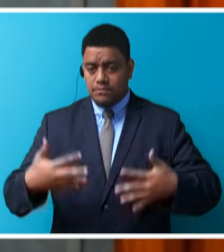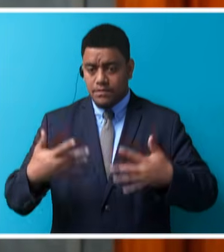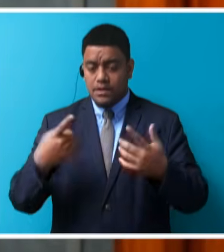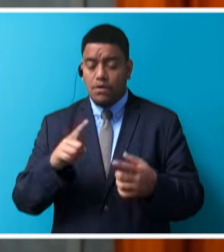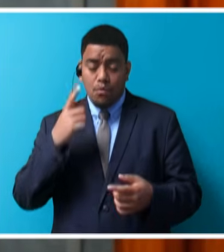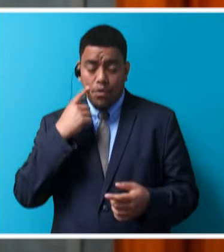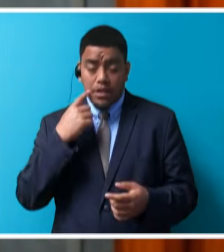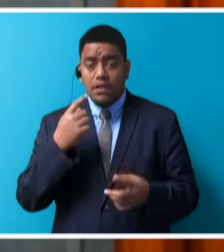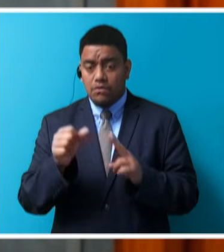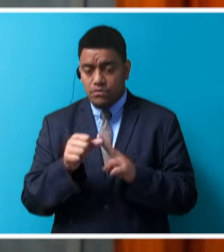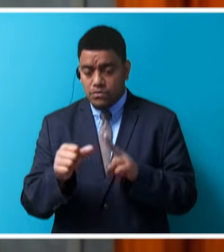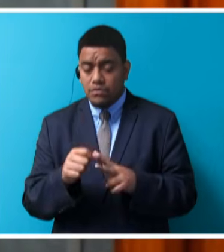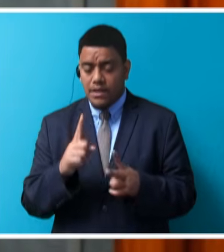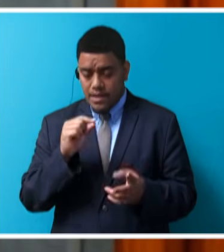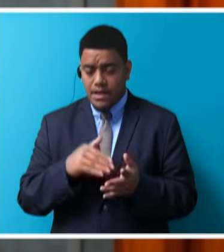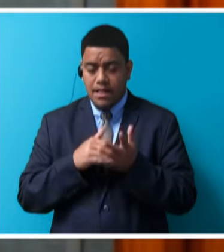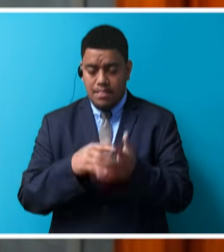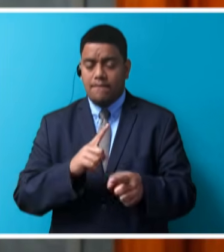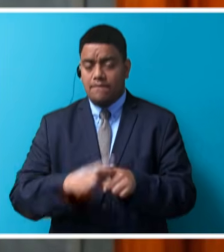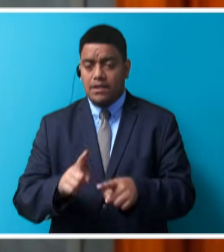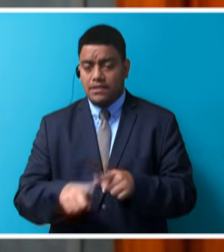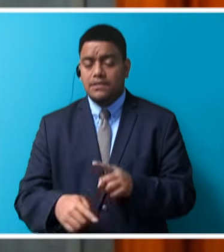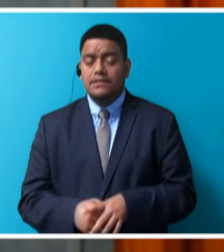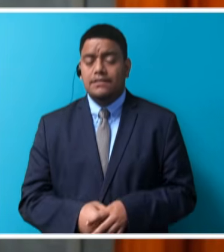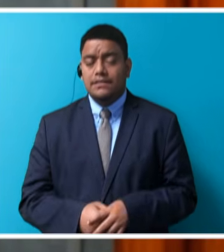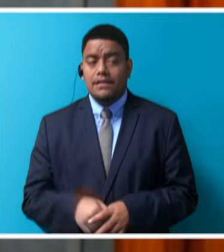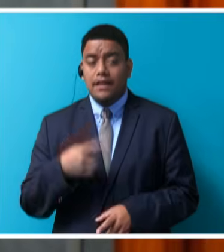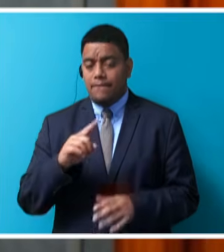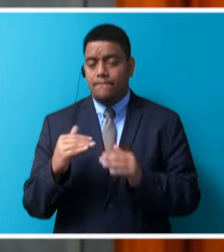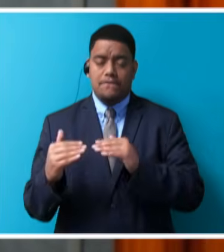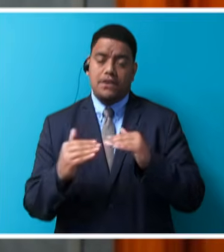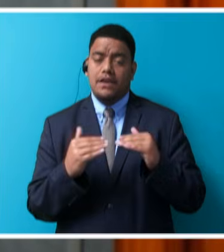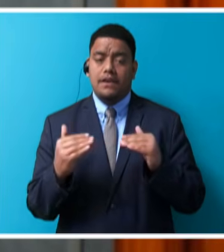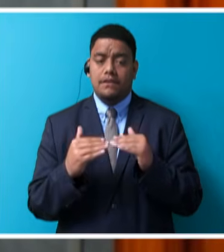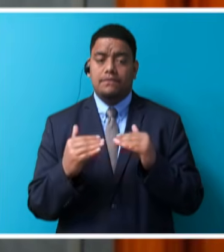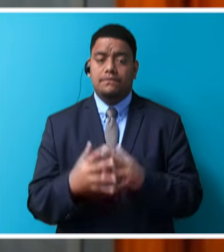that assistance can be modified quickly and fairly.